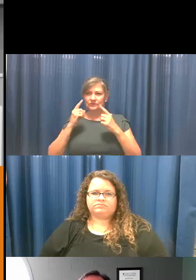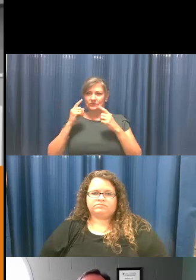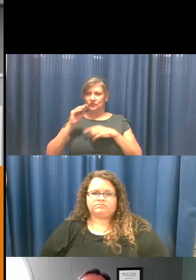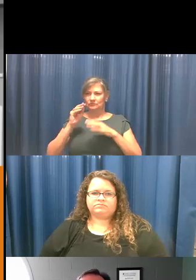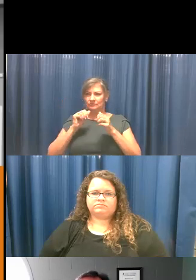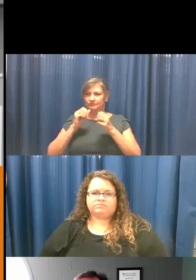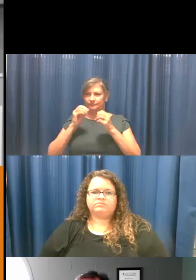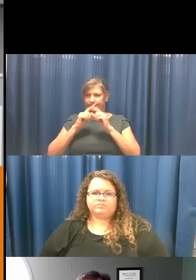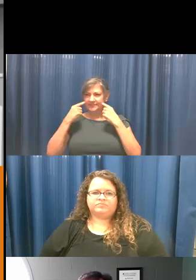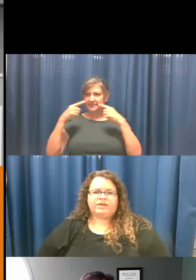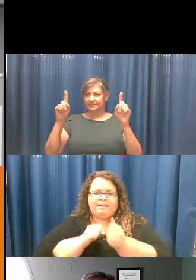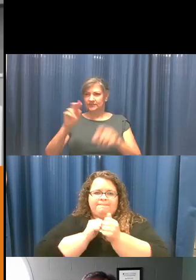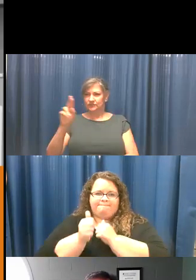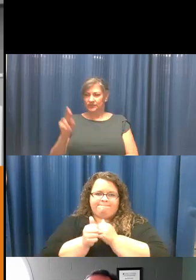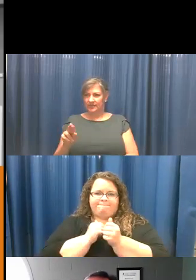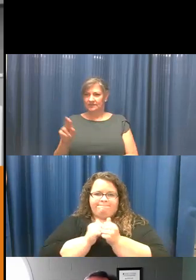about